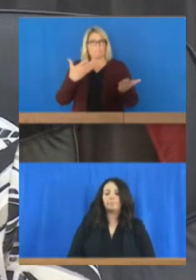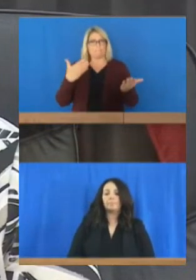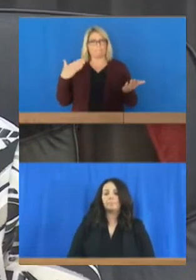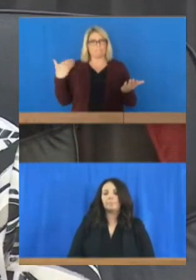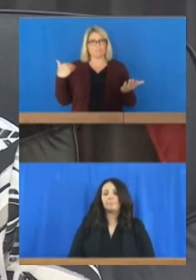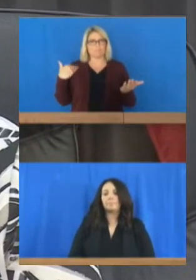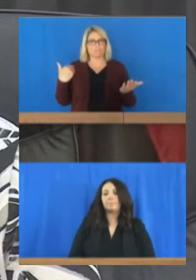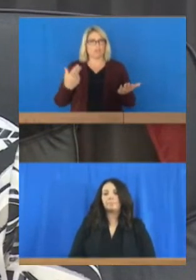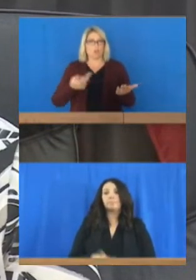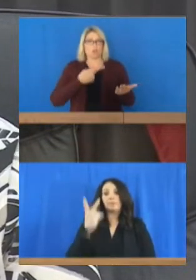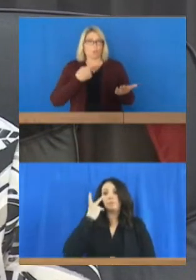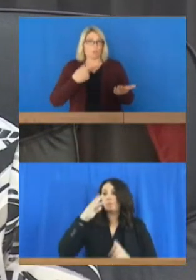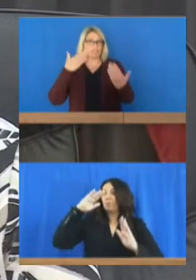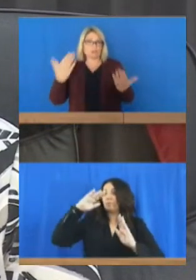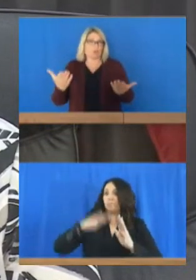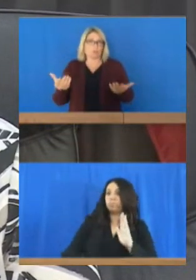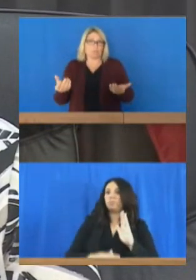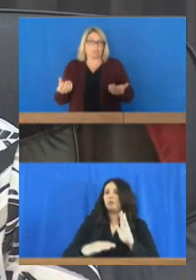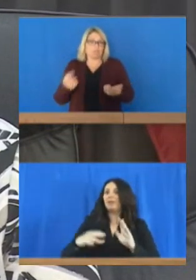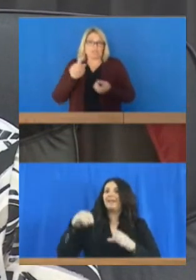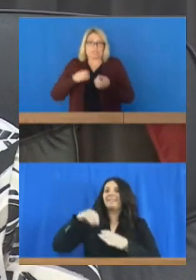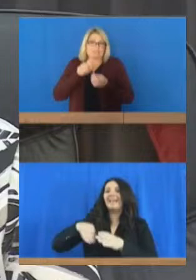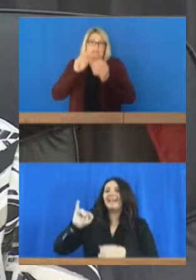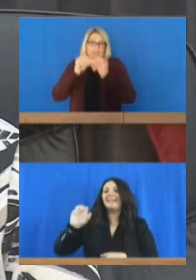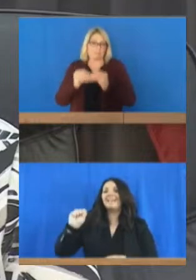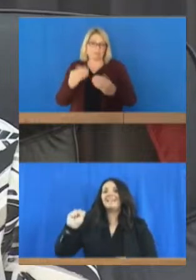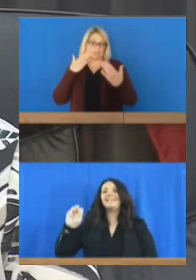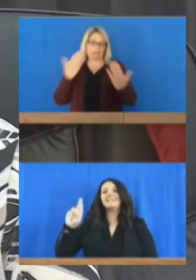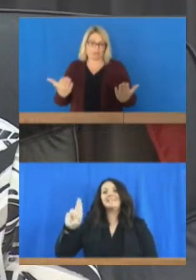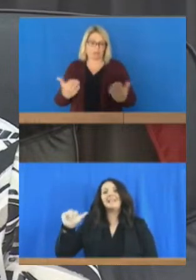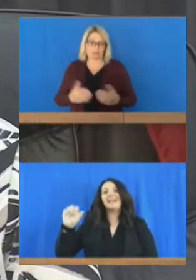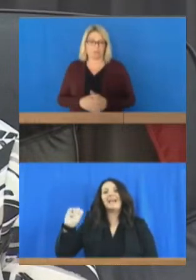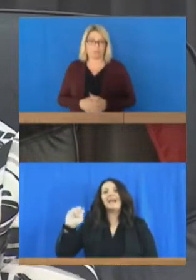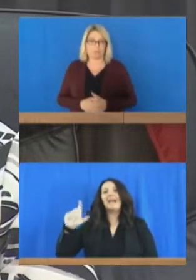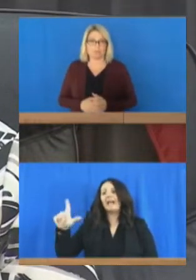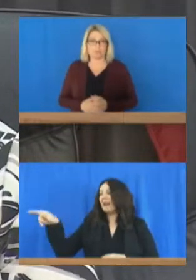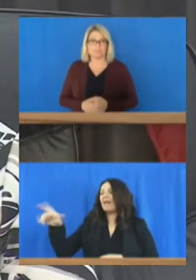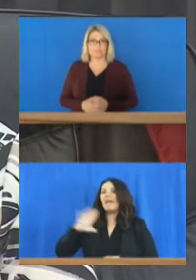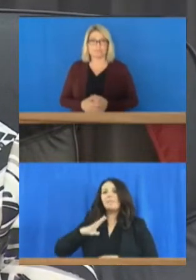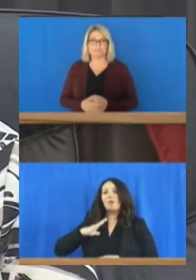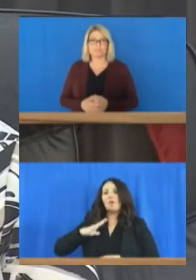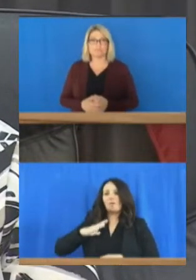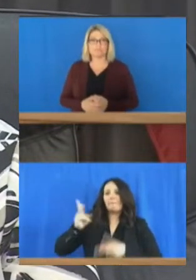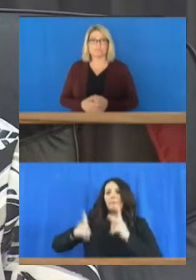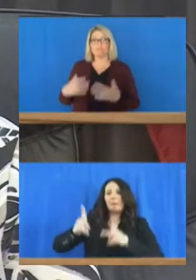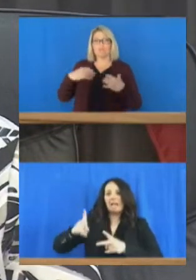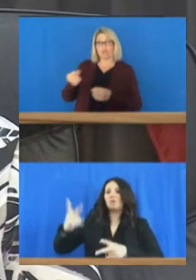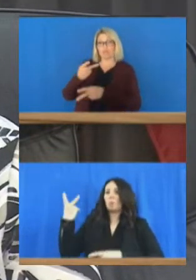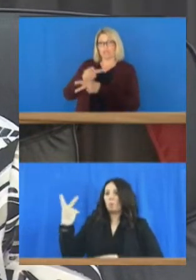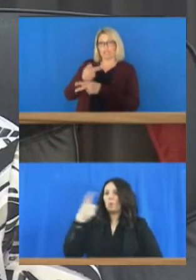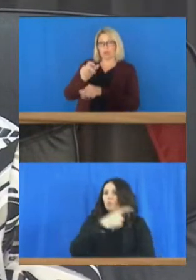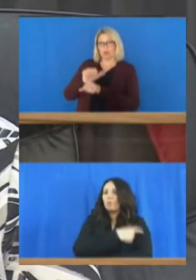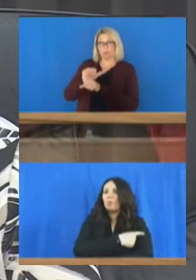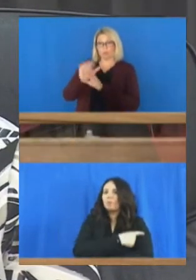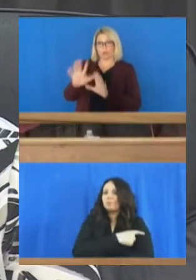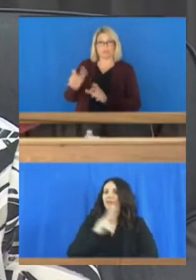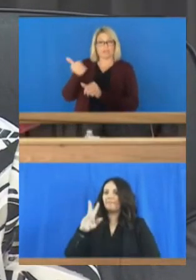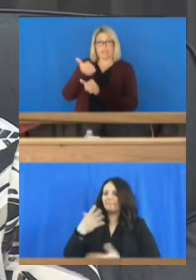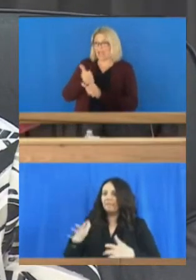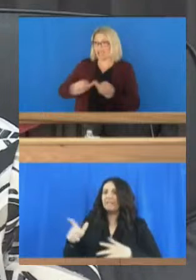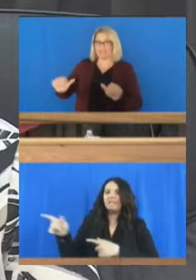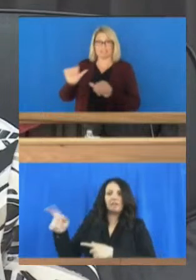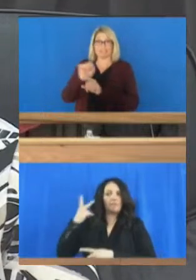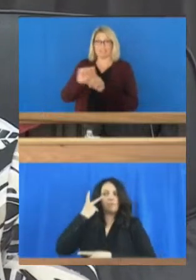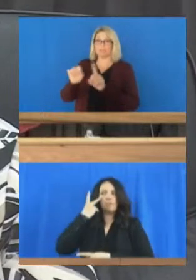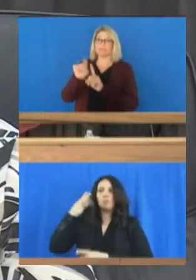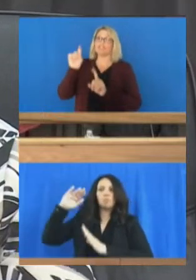And so at this moment in time, social development has worked very hard at making sure they have good screening procedures. They've been working with public health